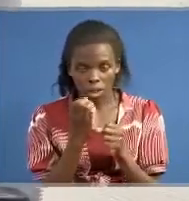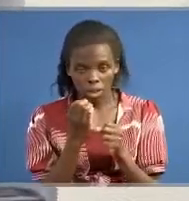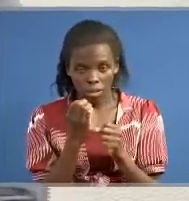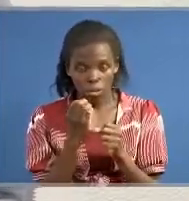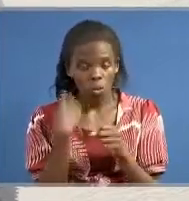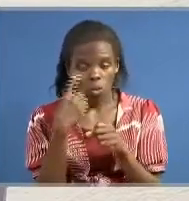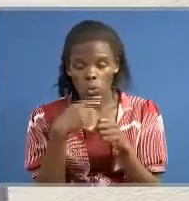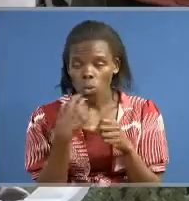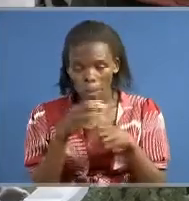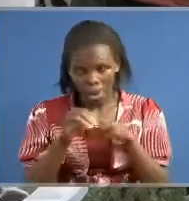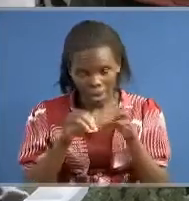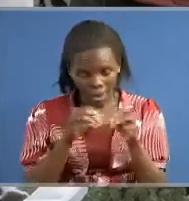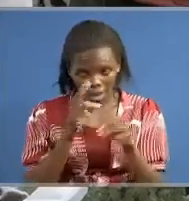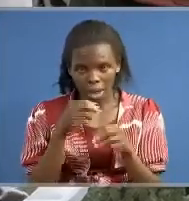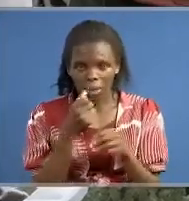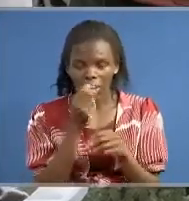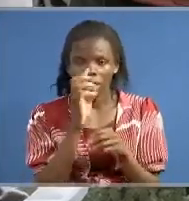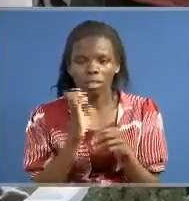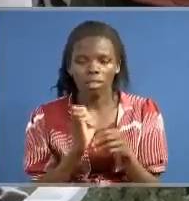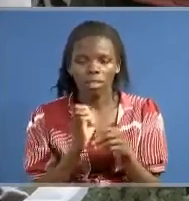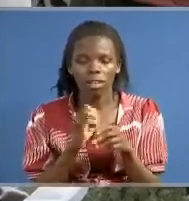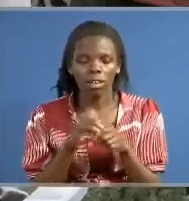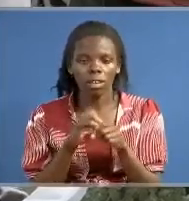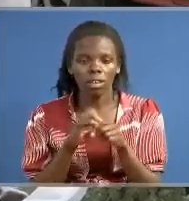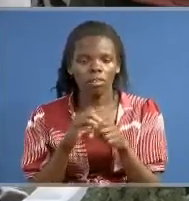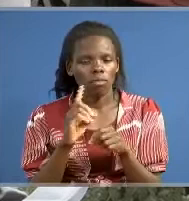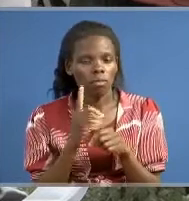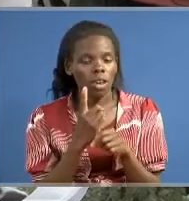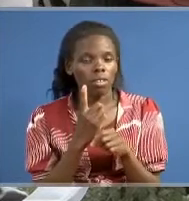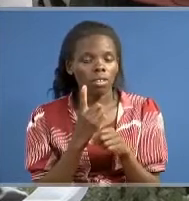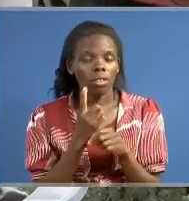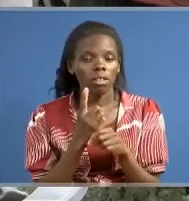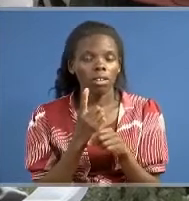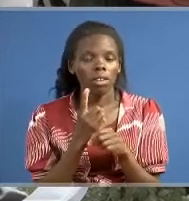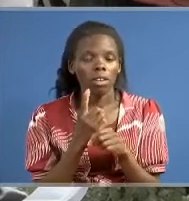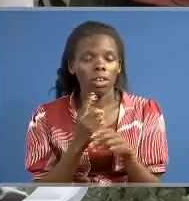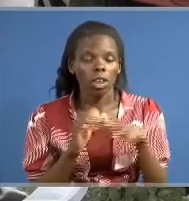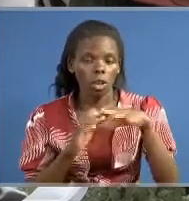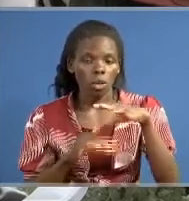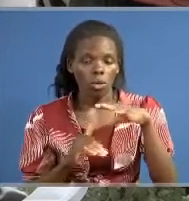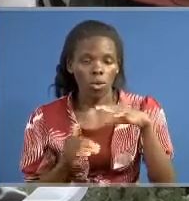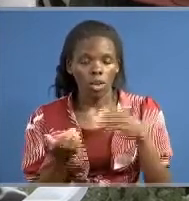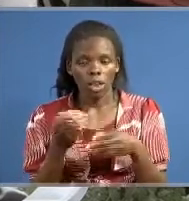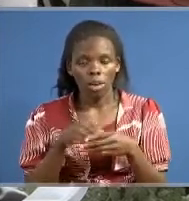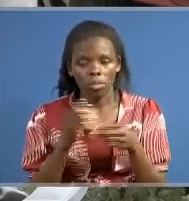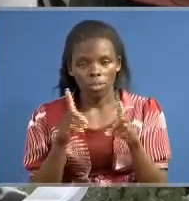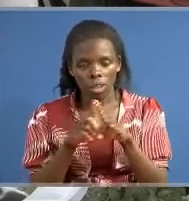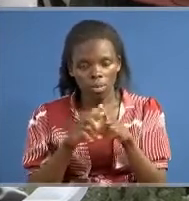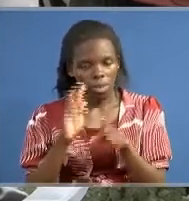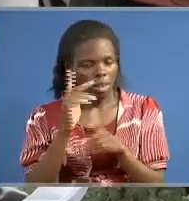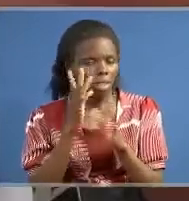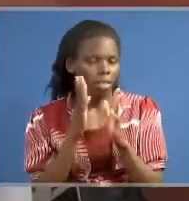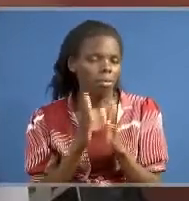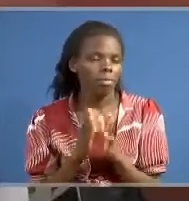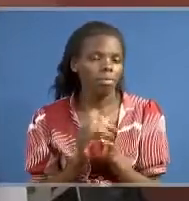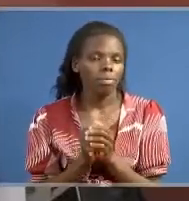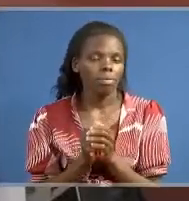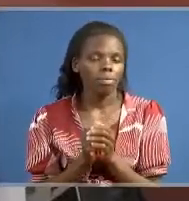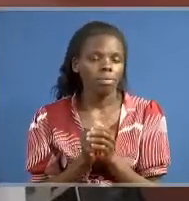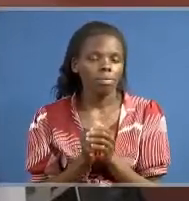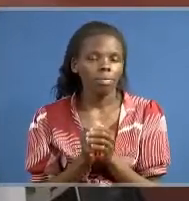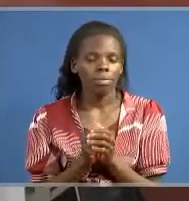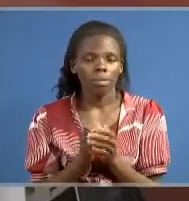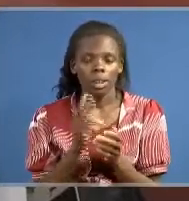who lives managing diabetes, facing the condition fast threatening a low middle income country like Kenya. I'm a type